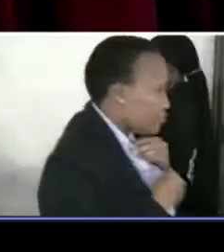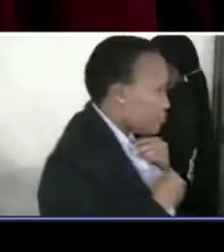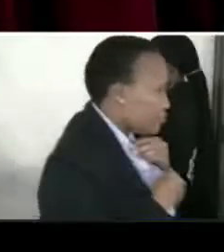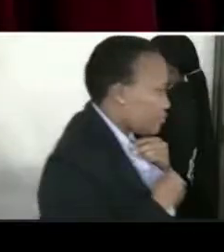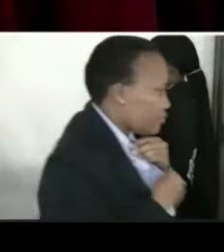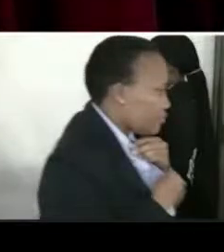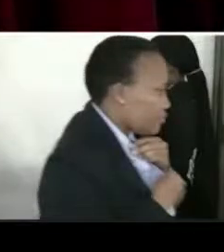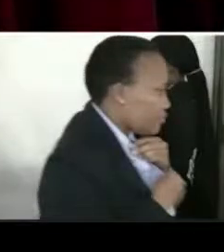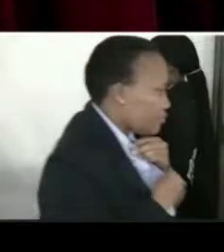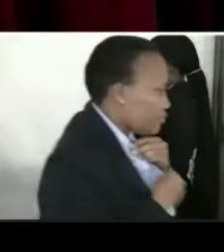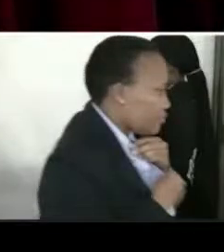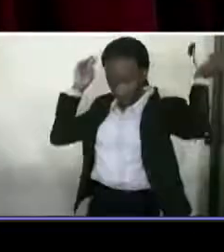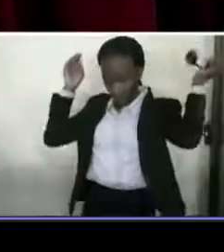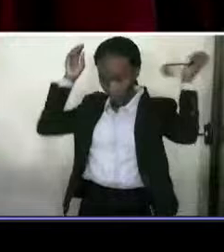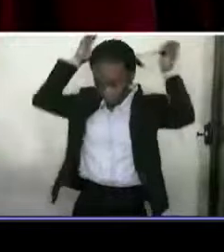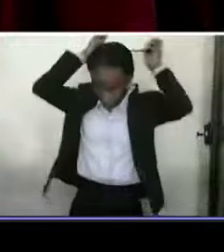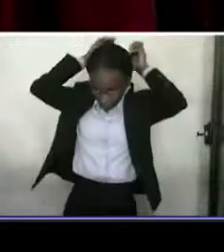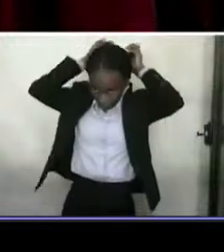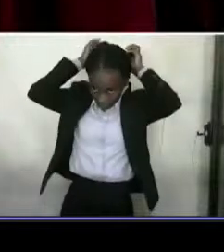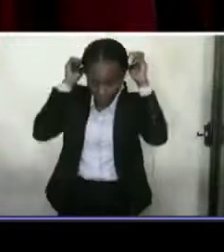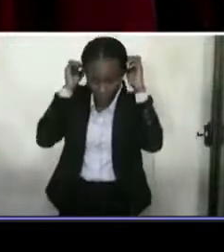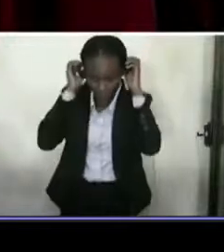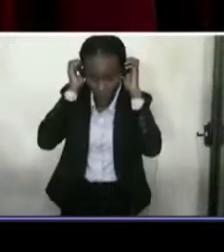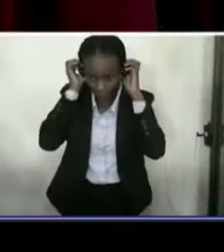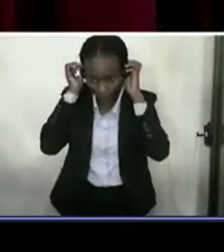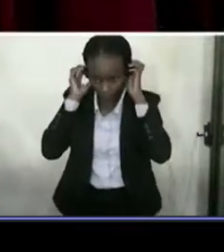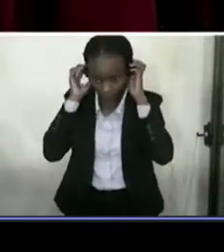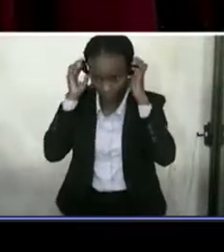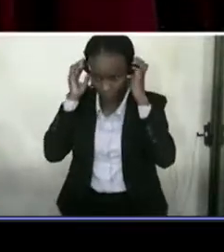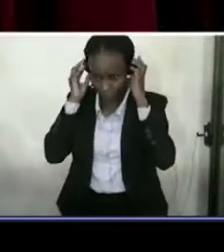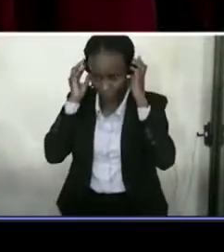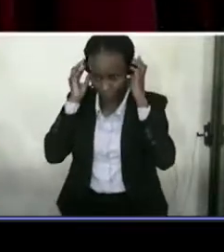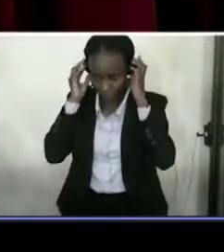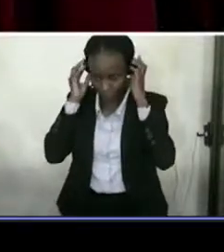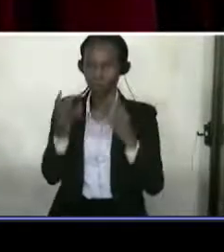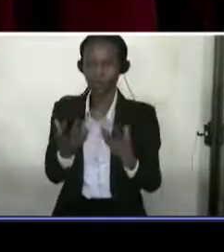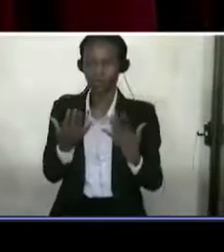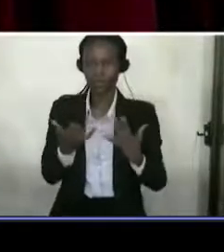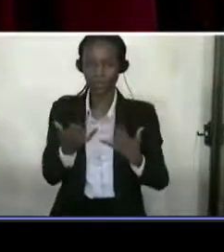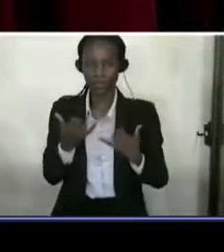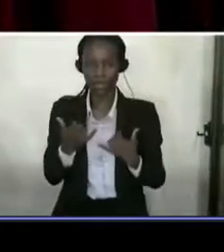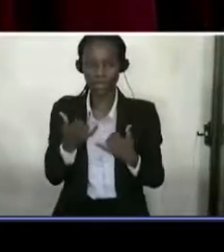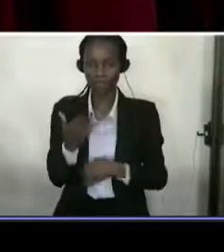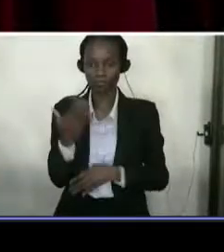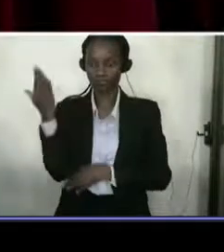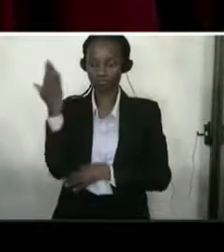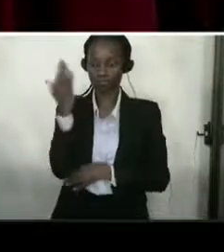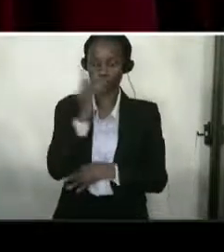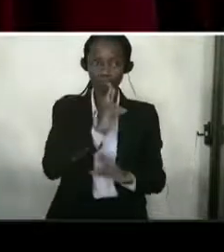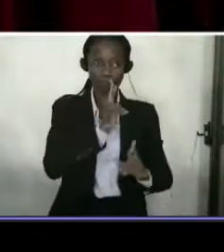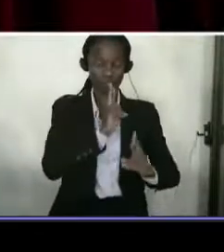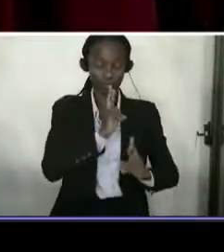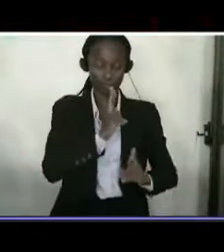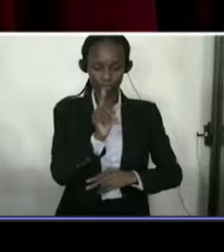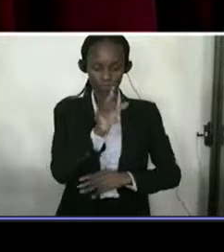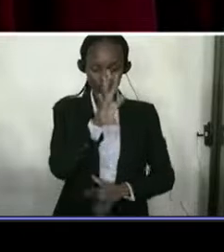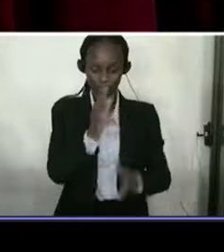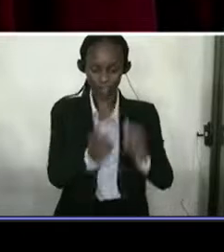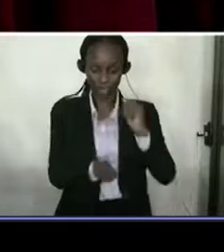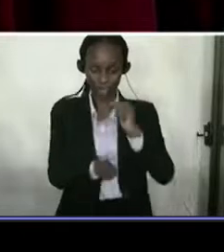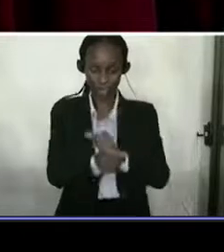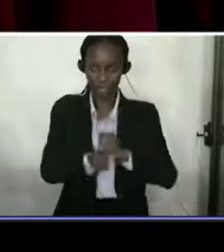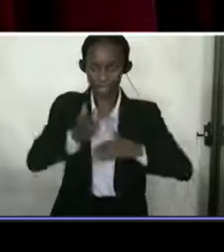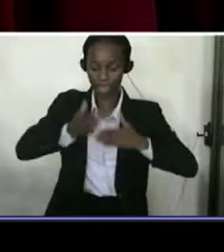Members. We have now come to the end of the Scopa follow-up hearing report on the